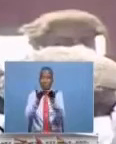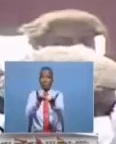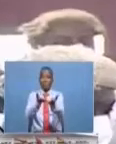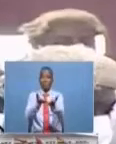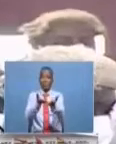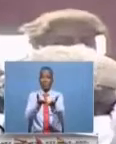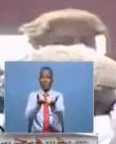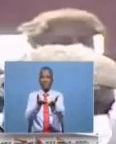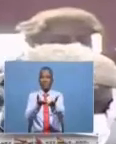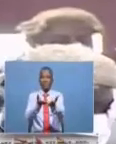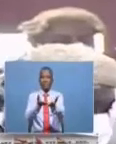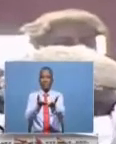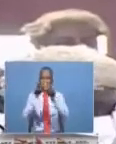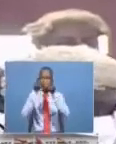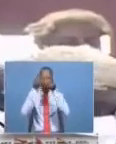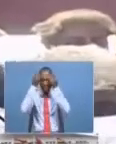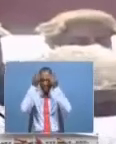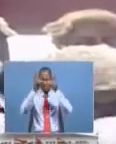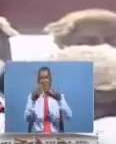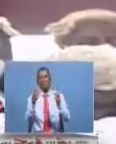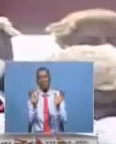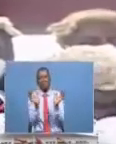determined.